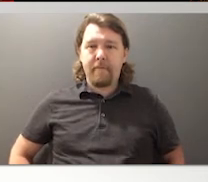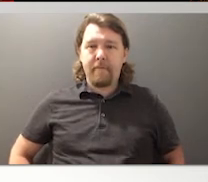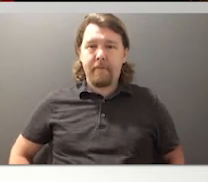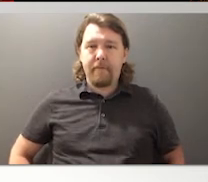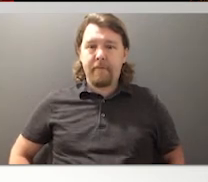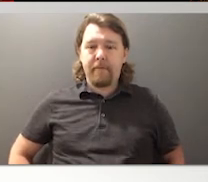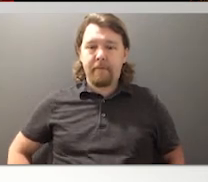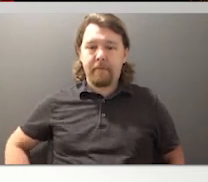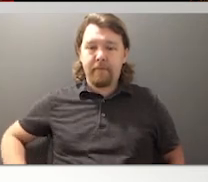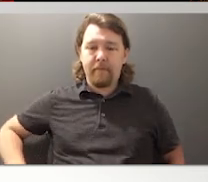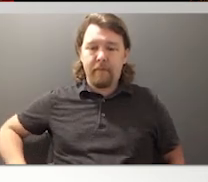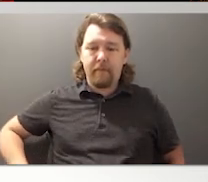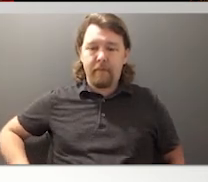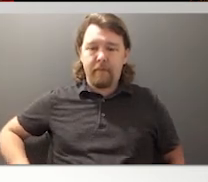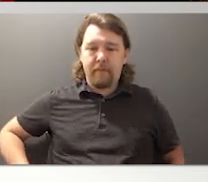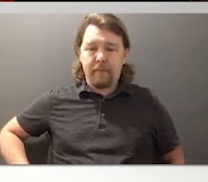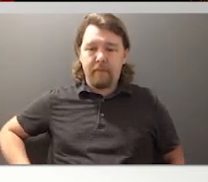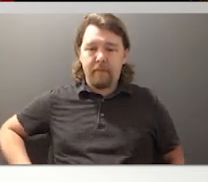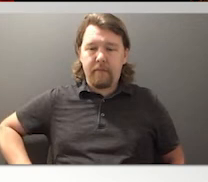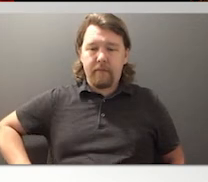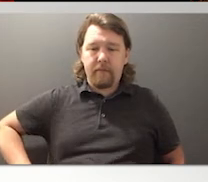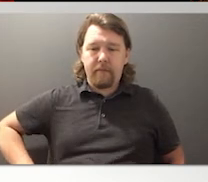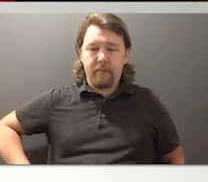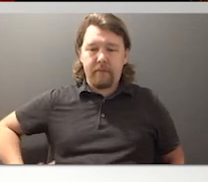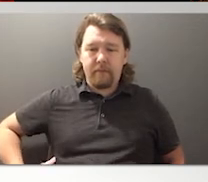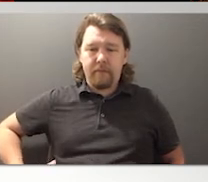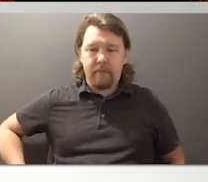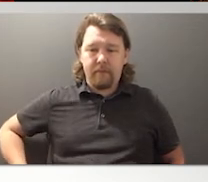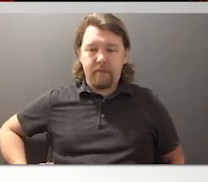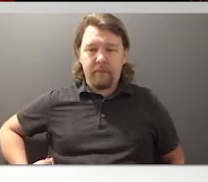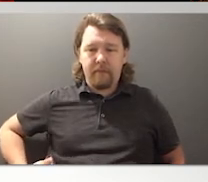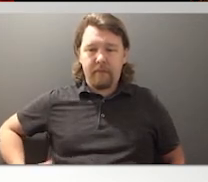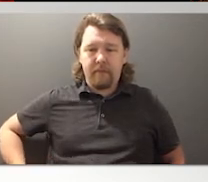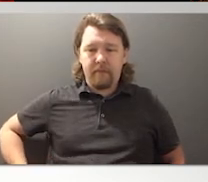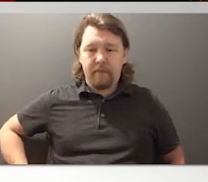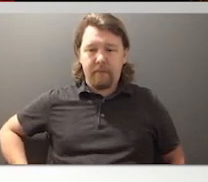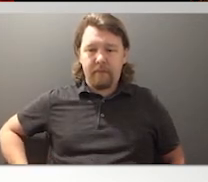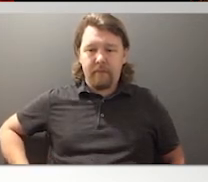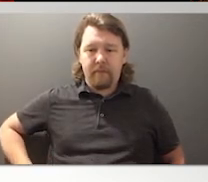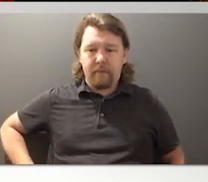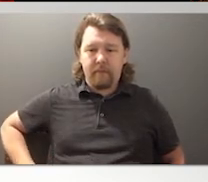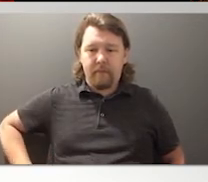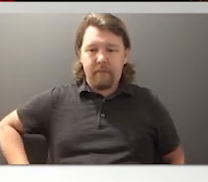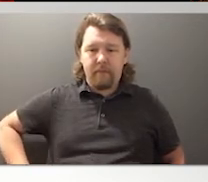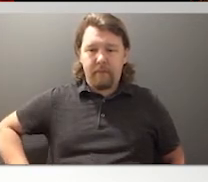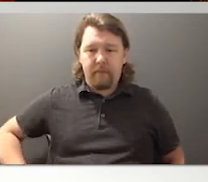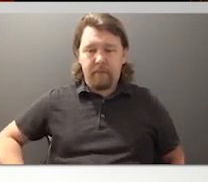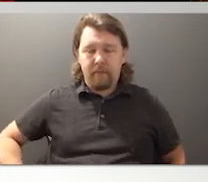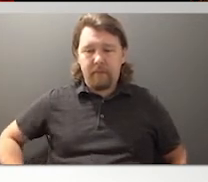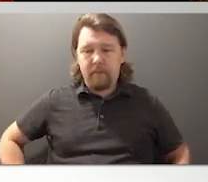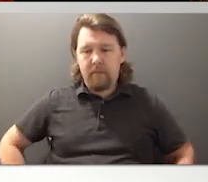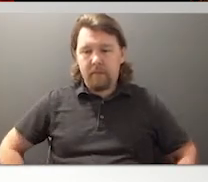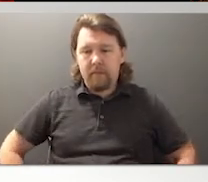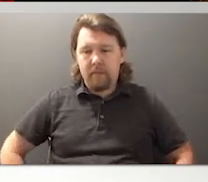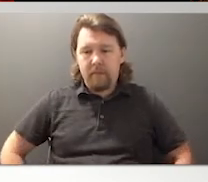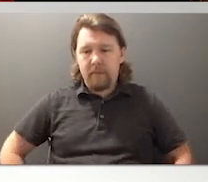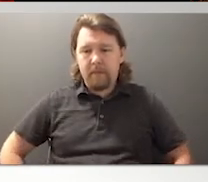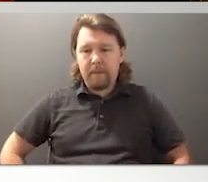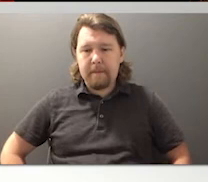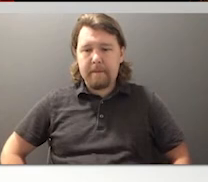For a private school and then this past one, homeschool. And I might have missed in the beginning,